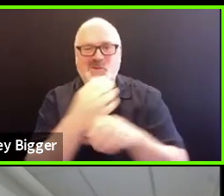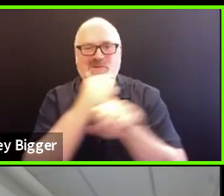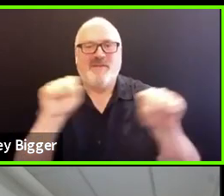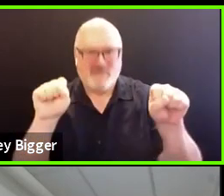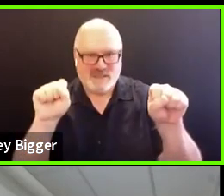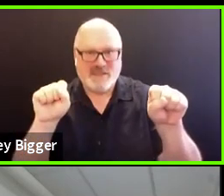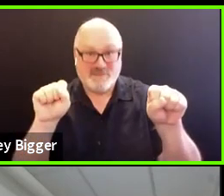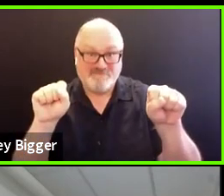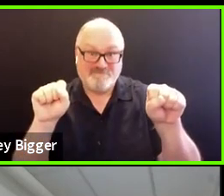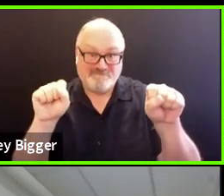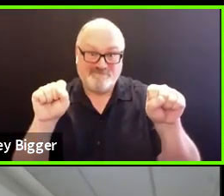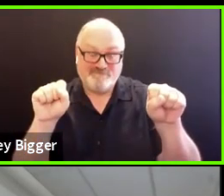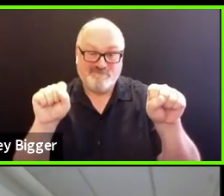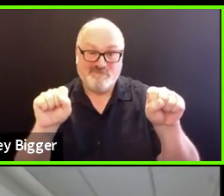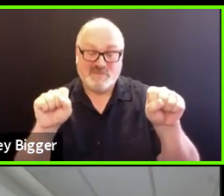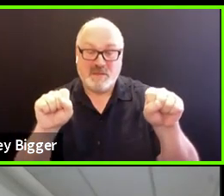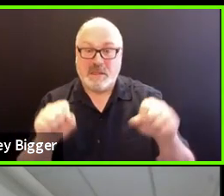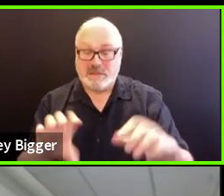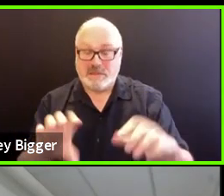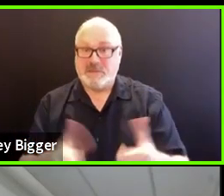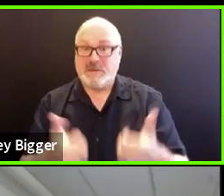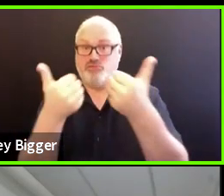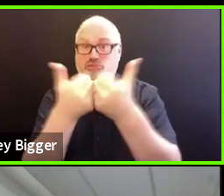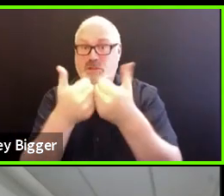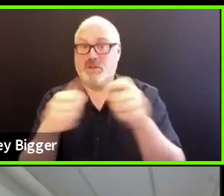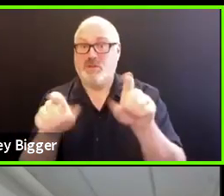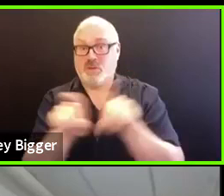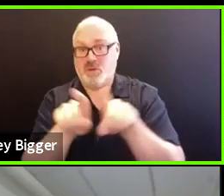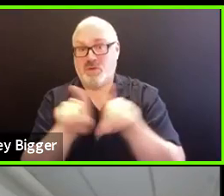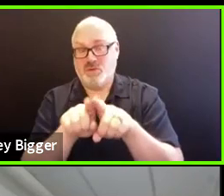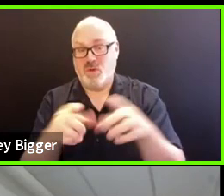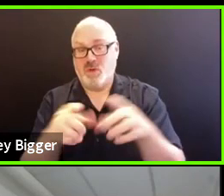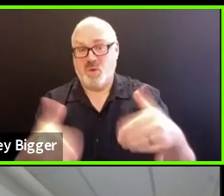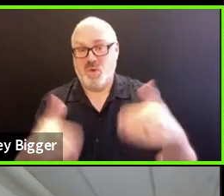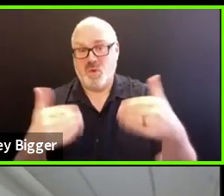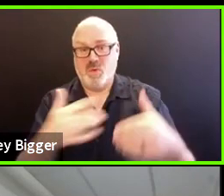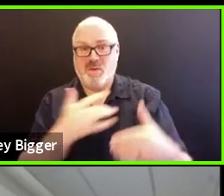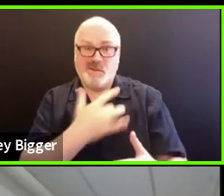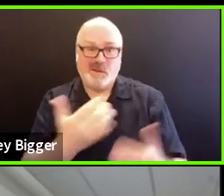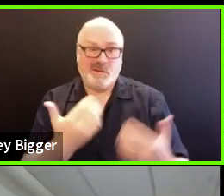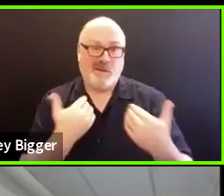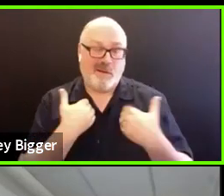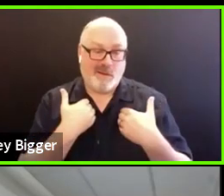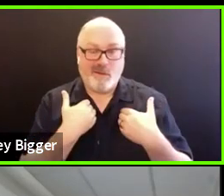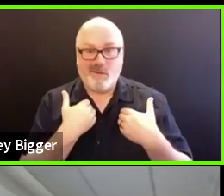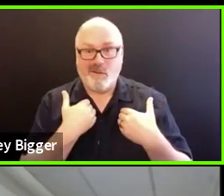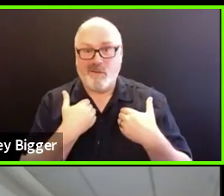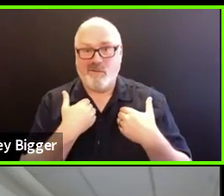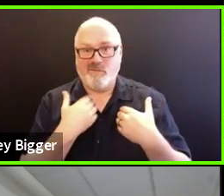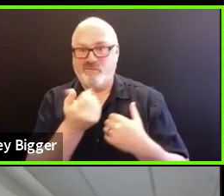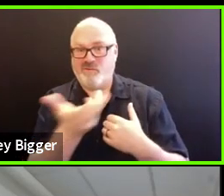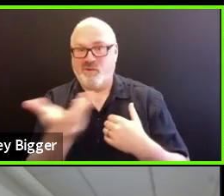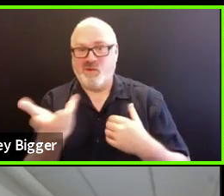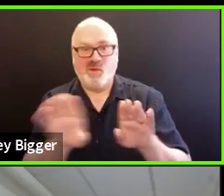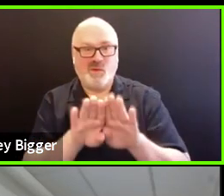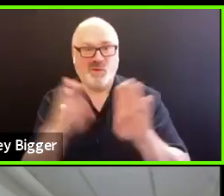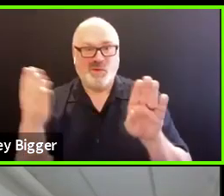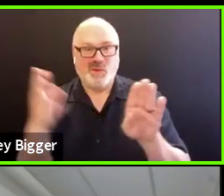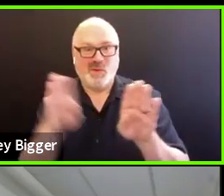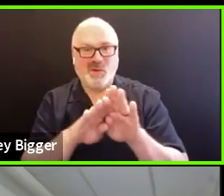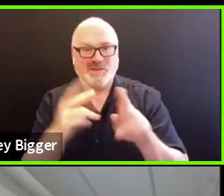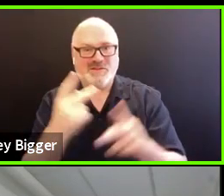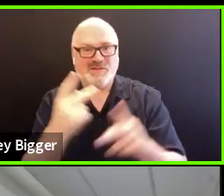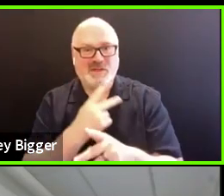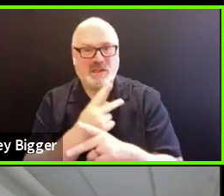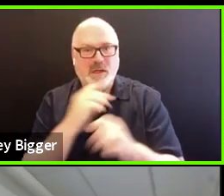way is also just a tremendous challenge for us, as we have typically, you know, a few sets of doors. We've got to find ways in which we